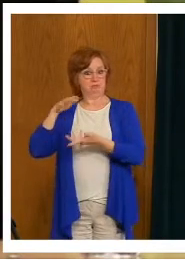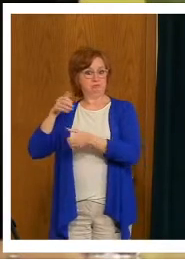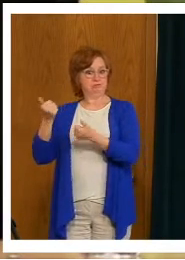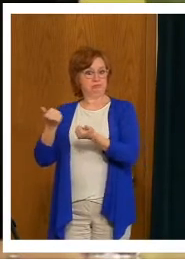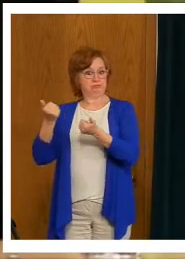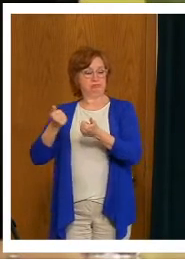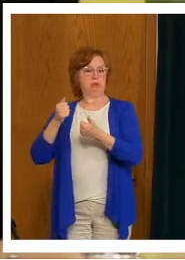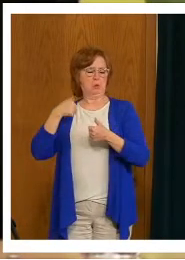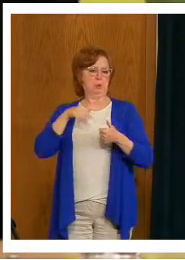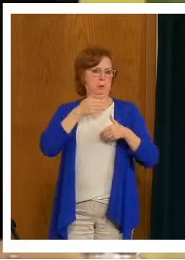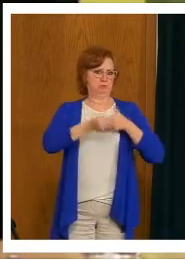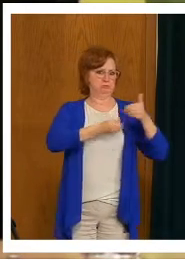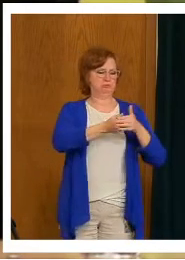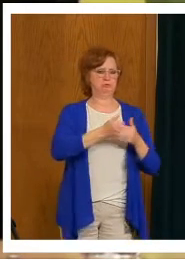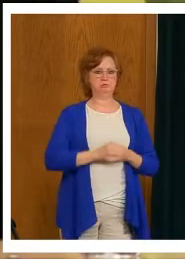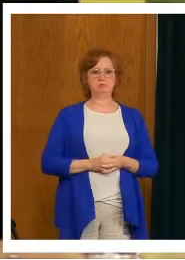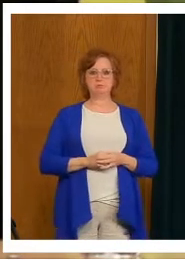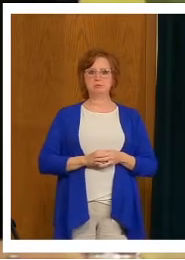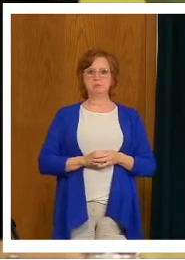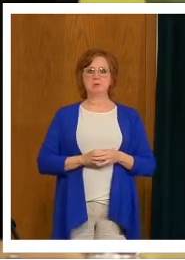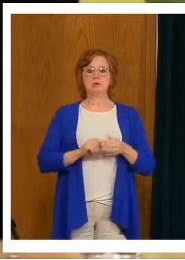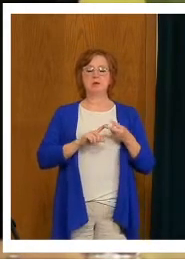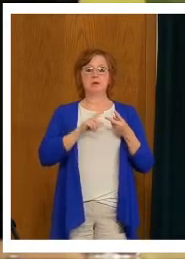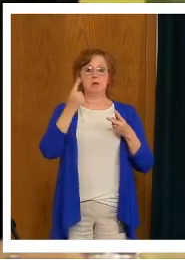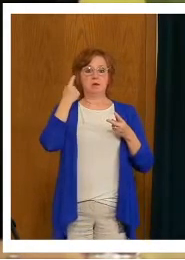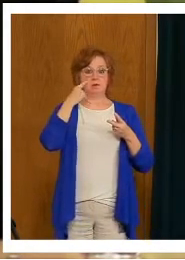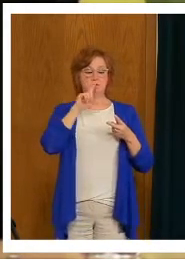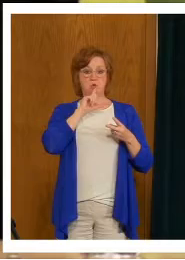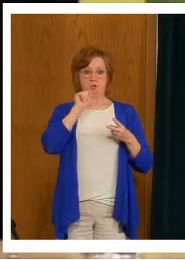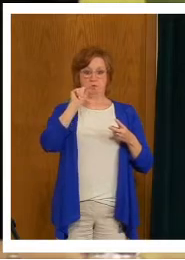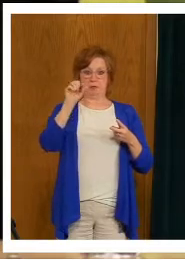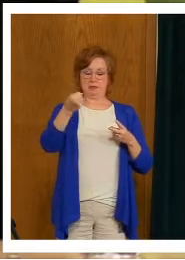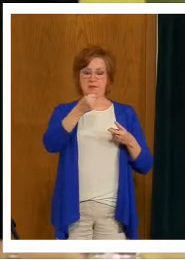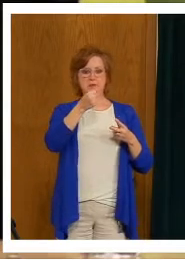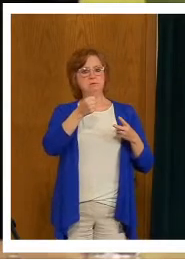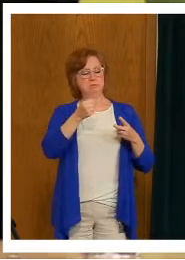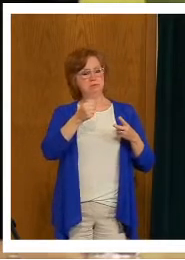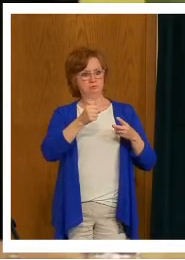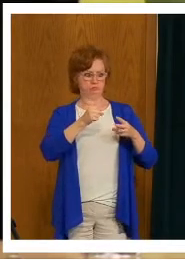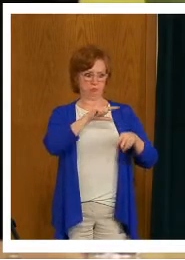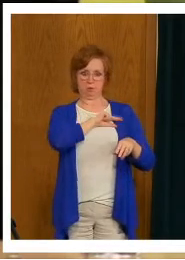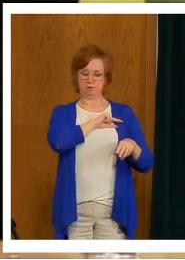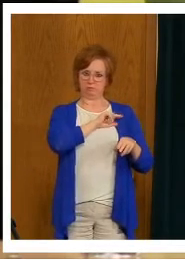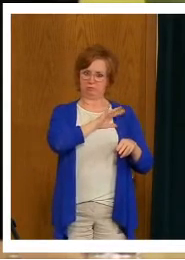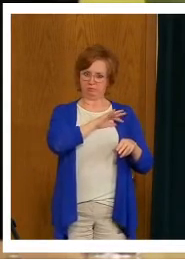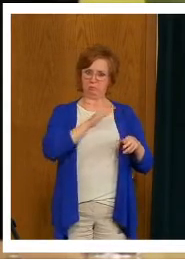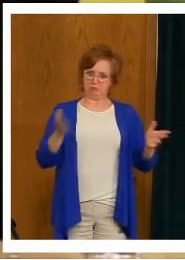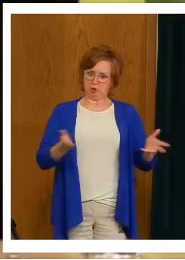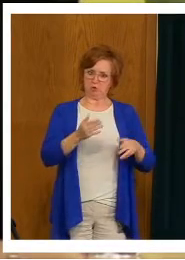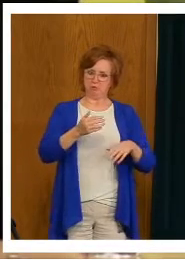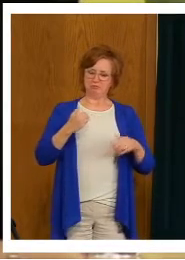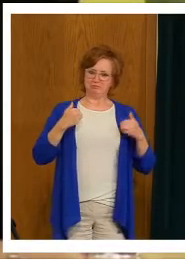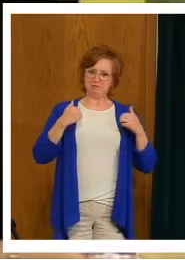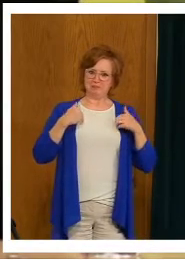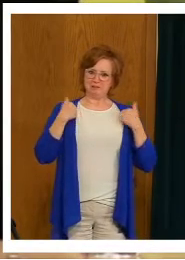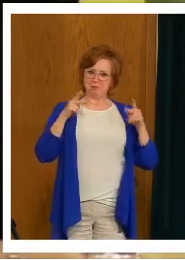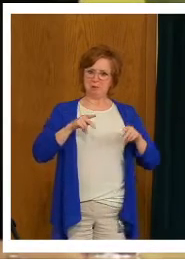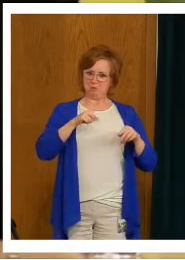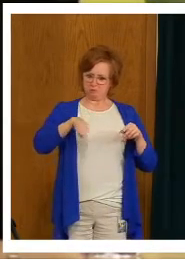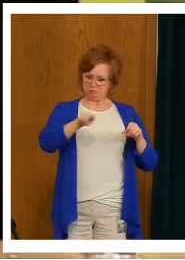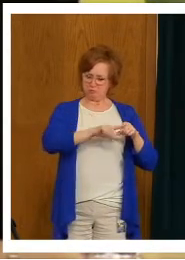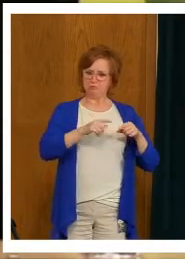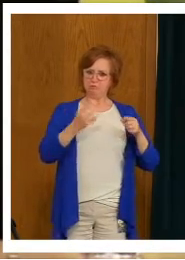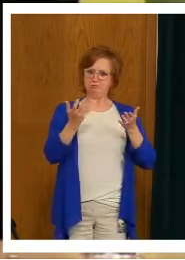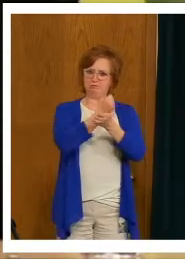for the vaccine, I want to really encourage young people to make sure that they are taking their opportunity to get vaccinated. Some